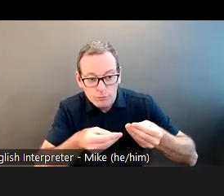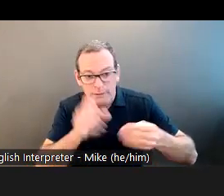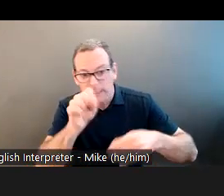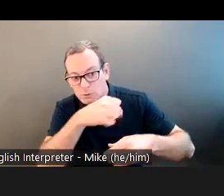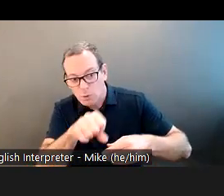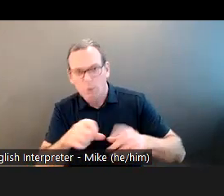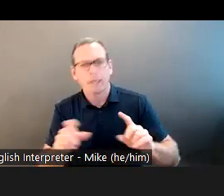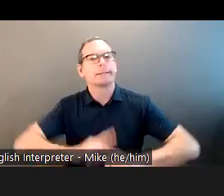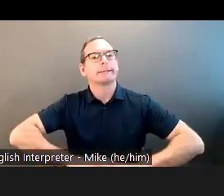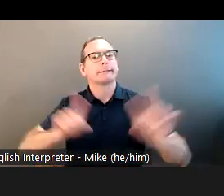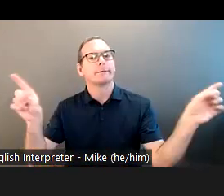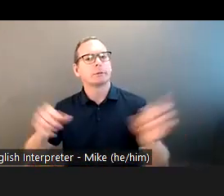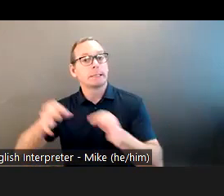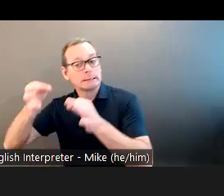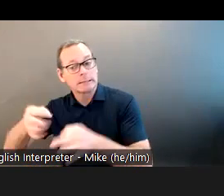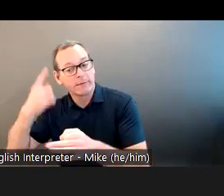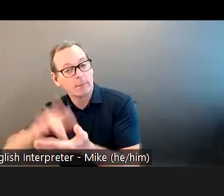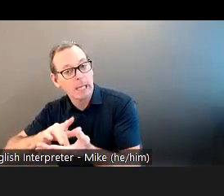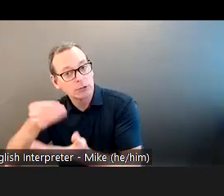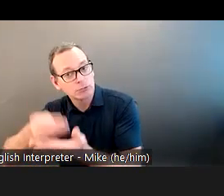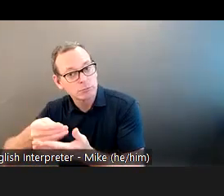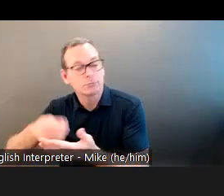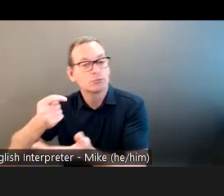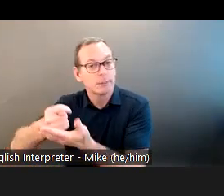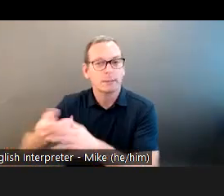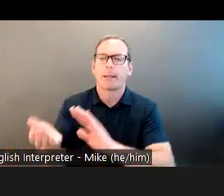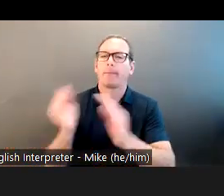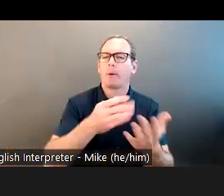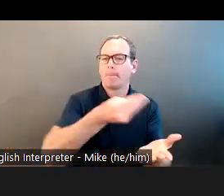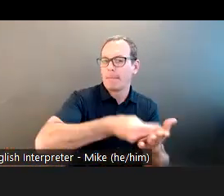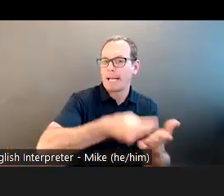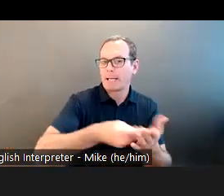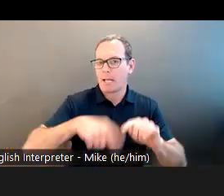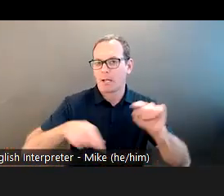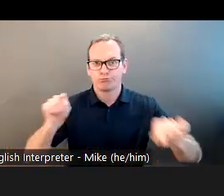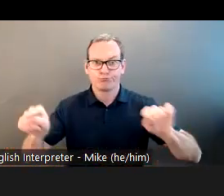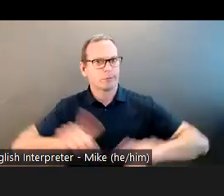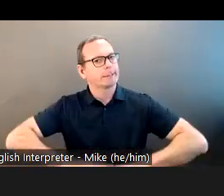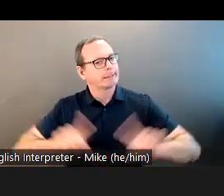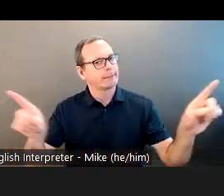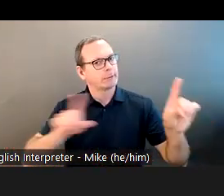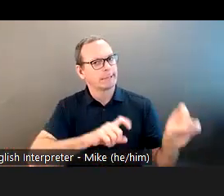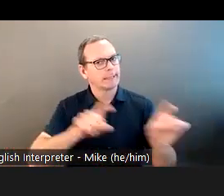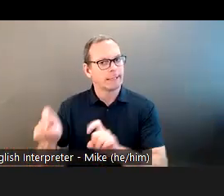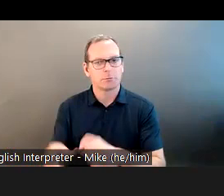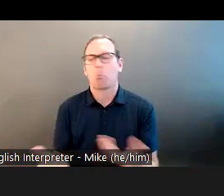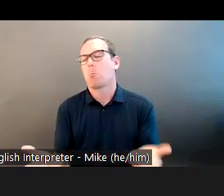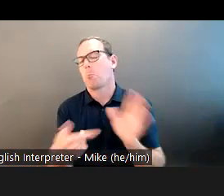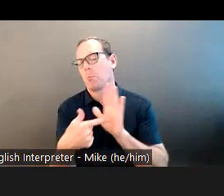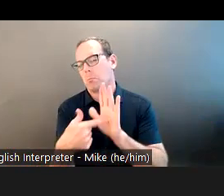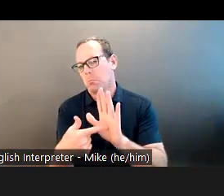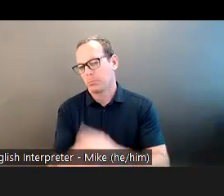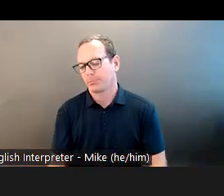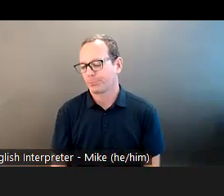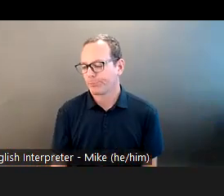case like this is, if the client themselves is seems to be capable of granting a power of attorney. If